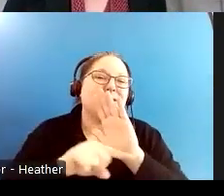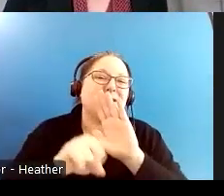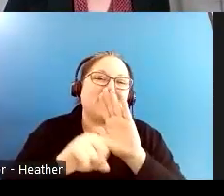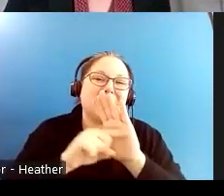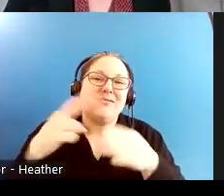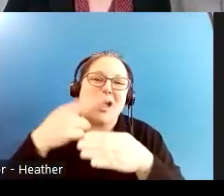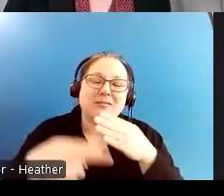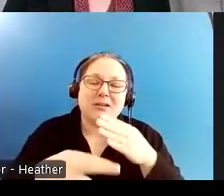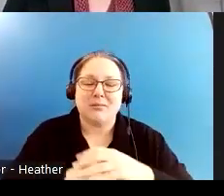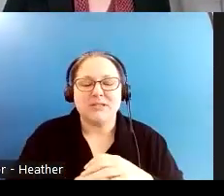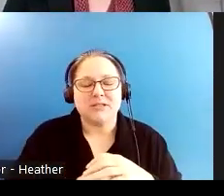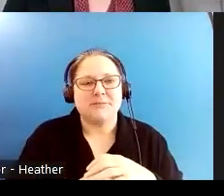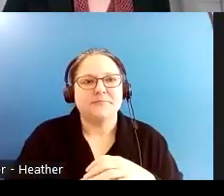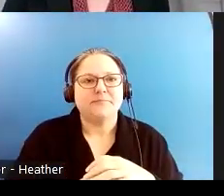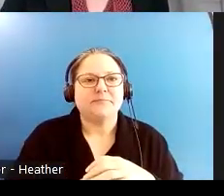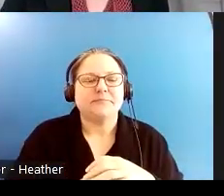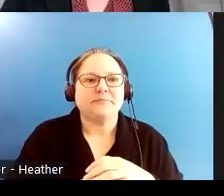really prominent.